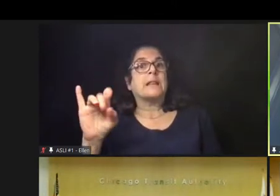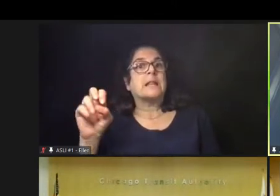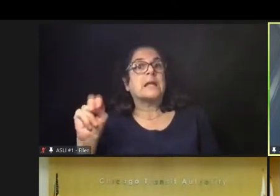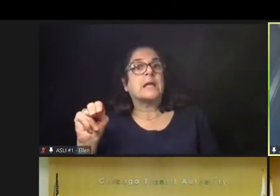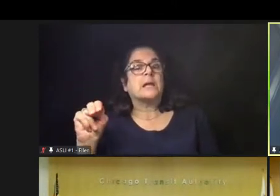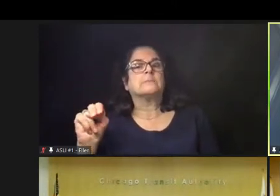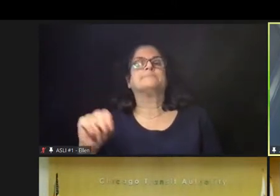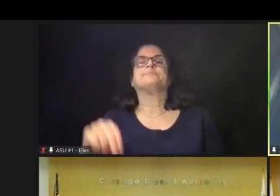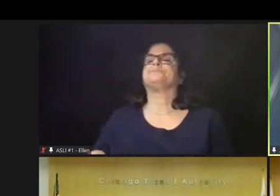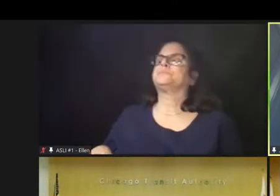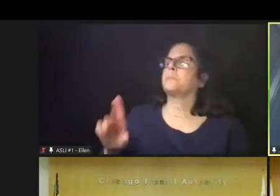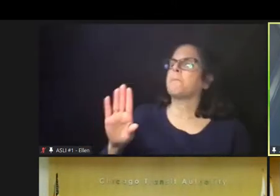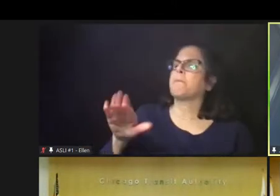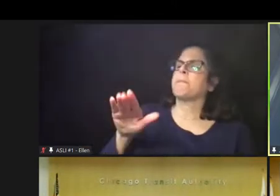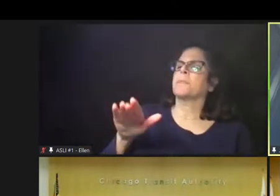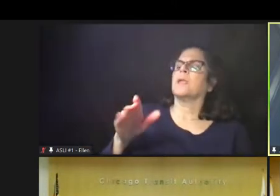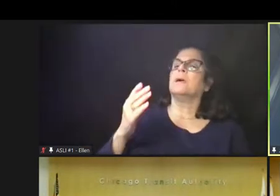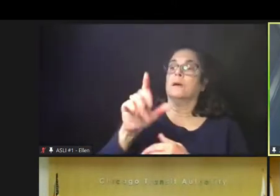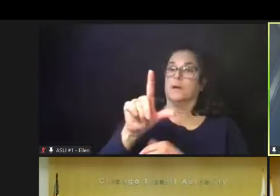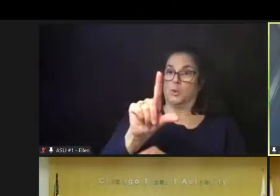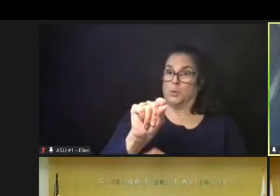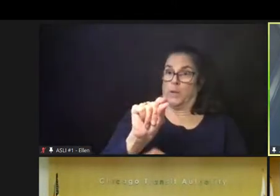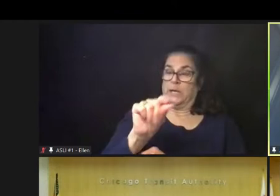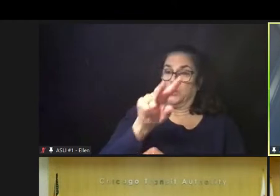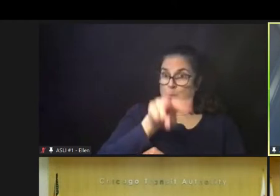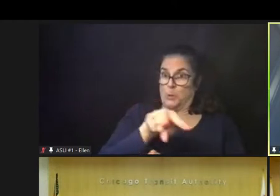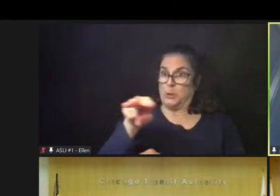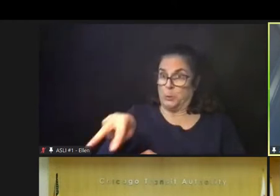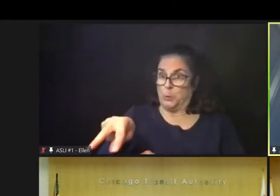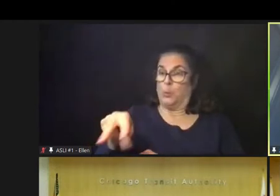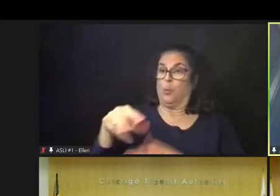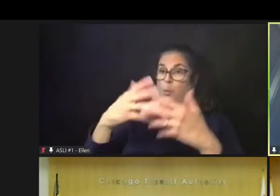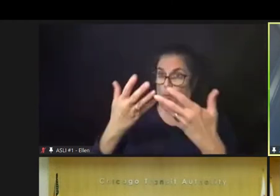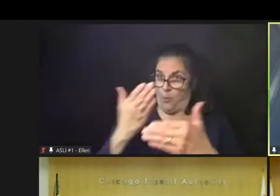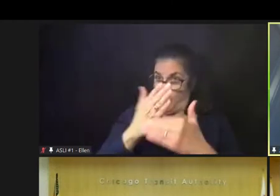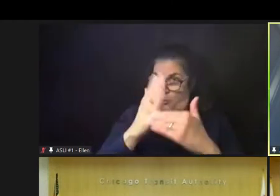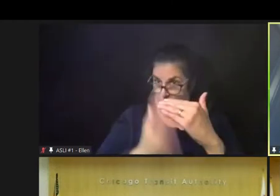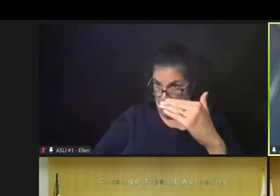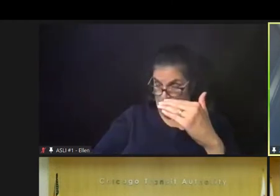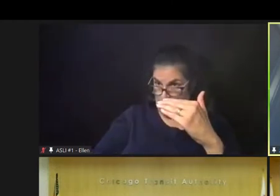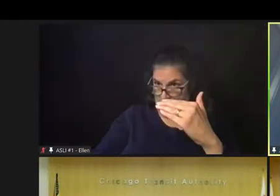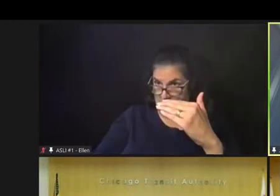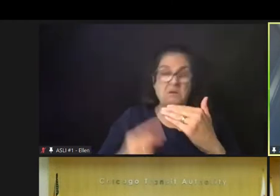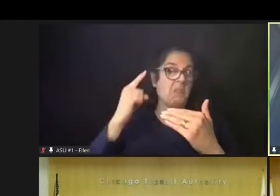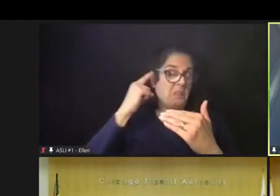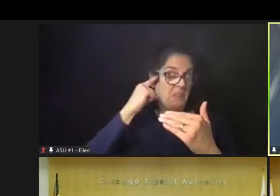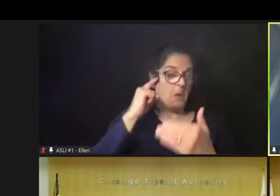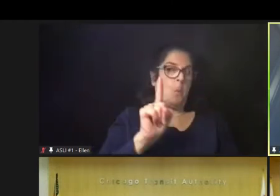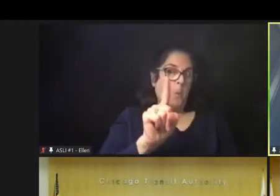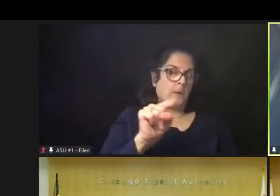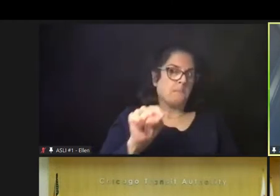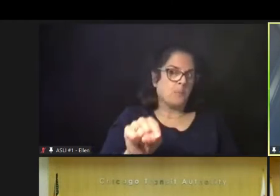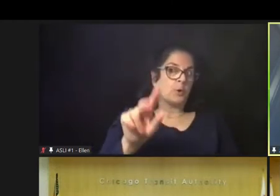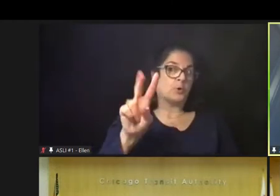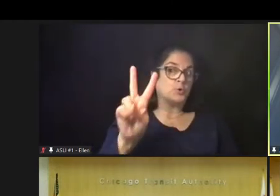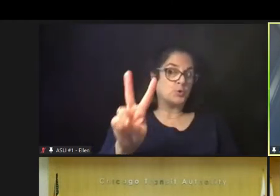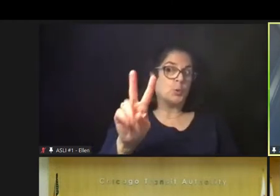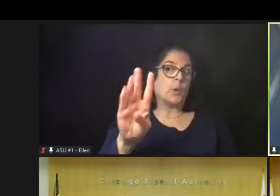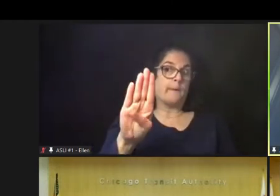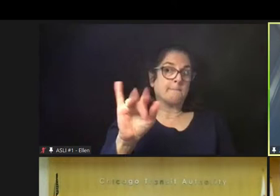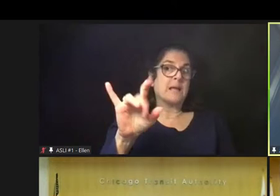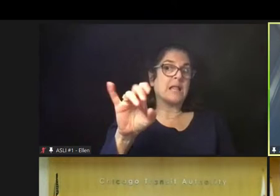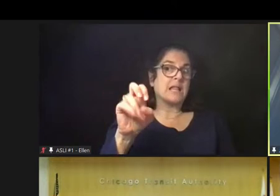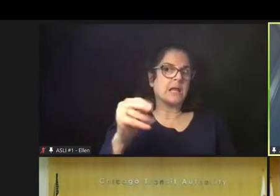of 2022 to still have $1.2 billion remaining in federal relief